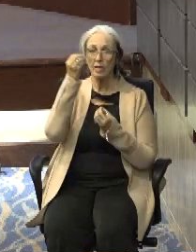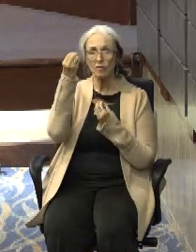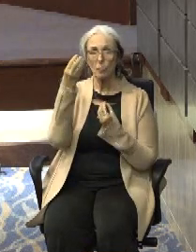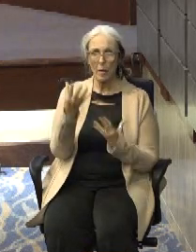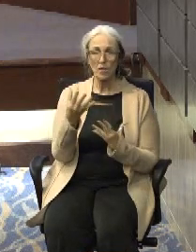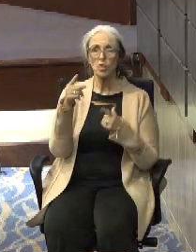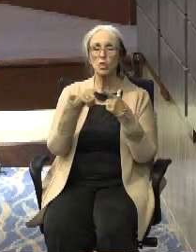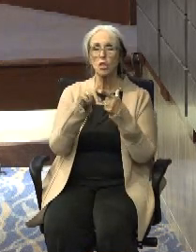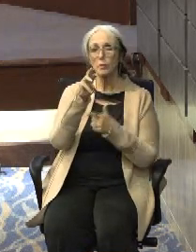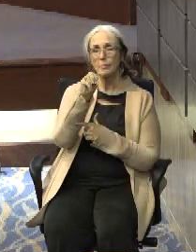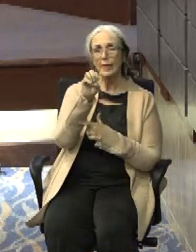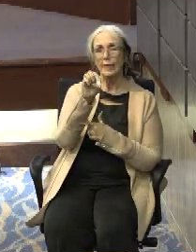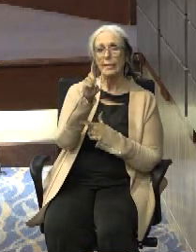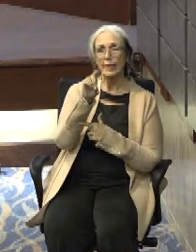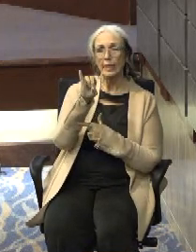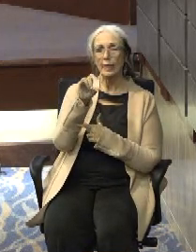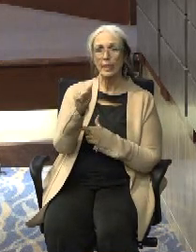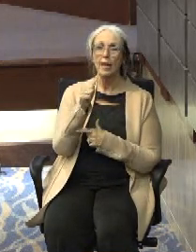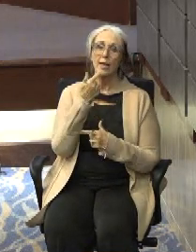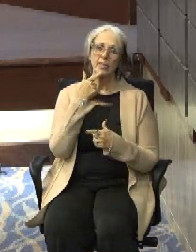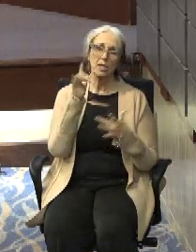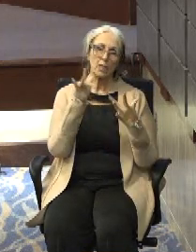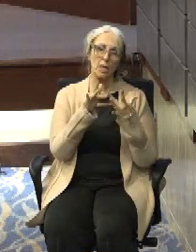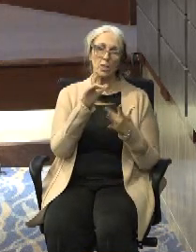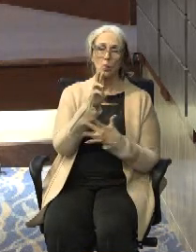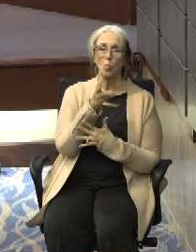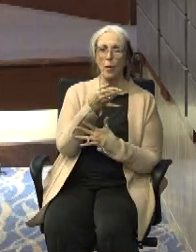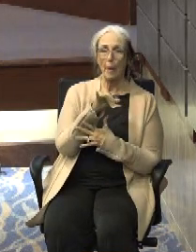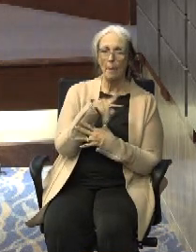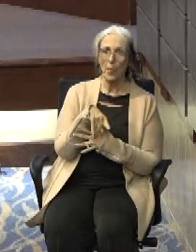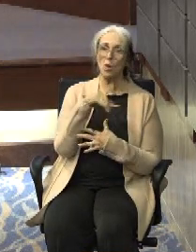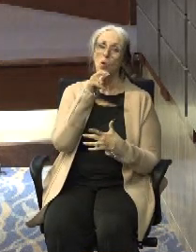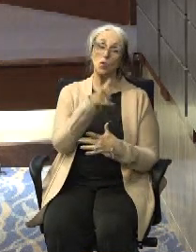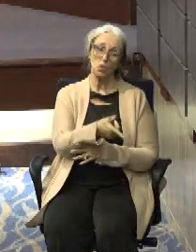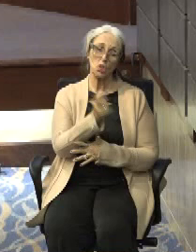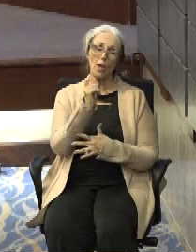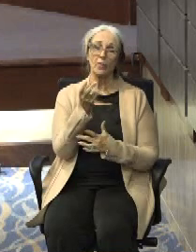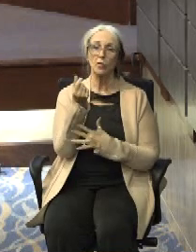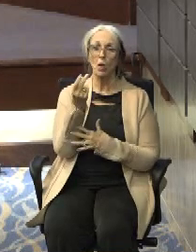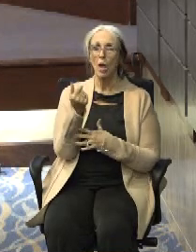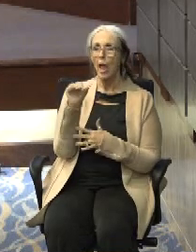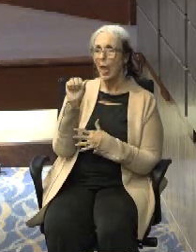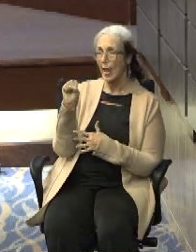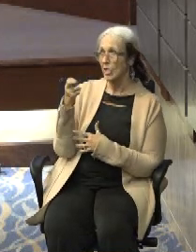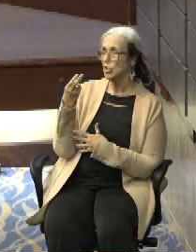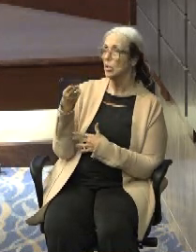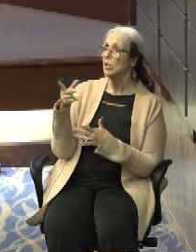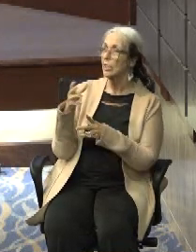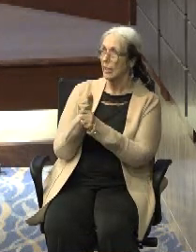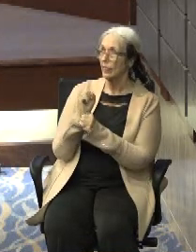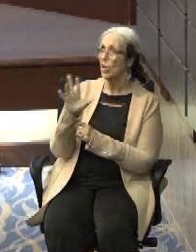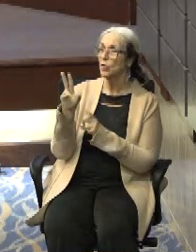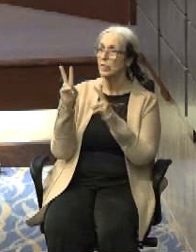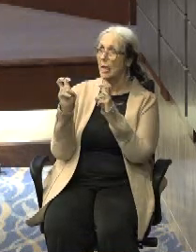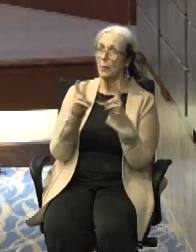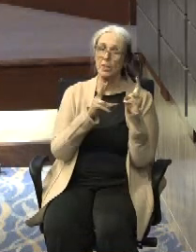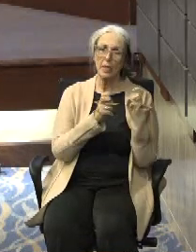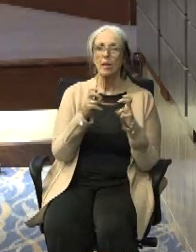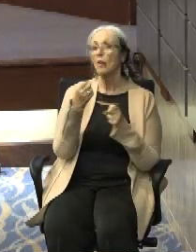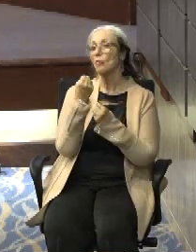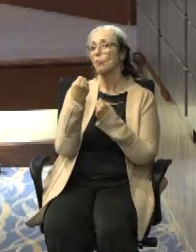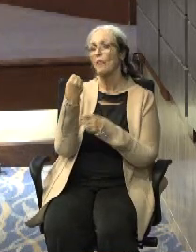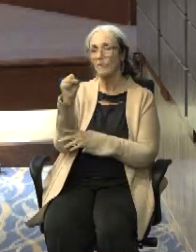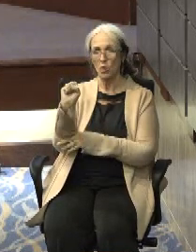media. I asked her to reach out to Officer Witt, the officer who shot the dog, and Sergeant Ashworth to get their statements, and she